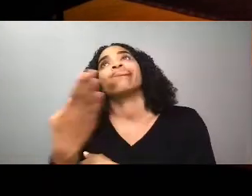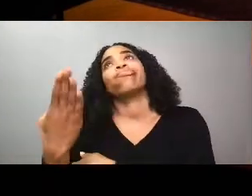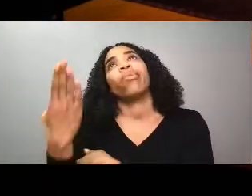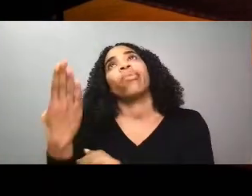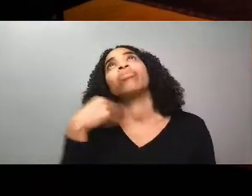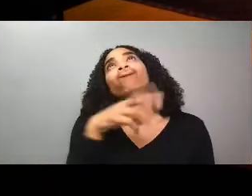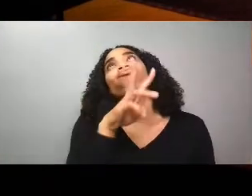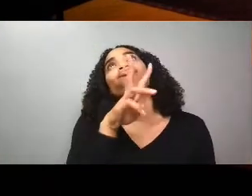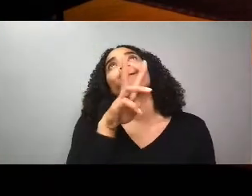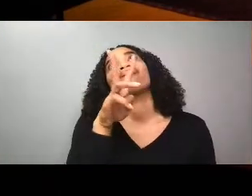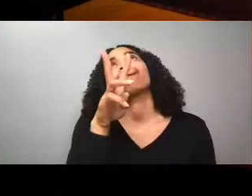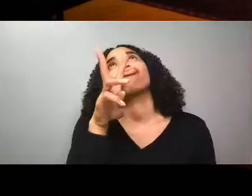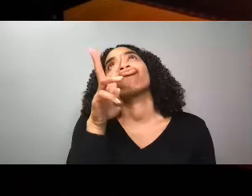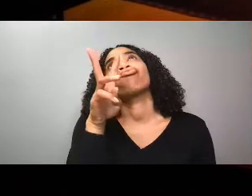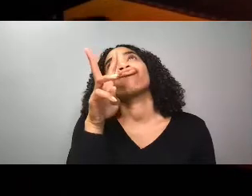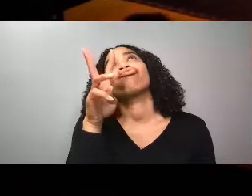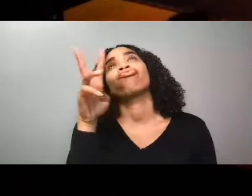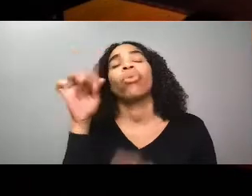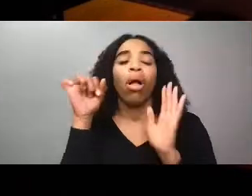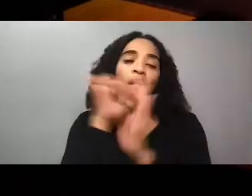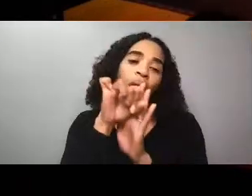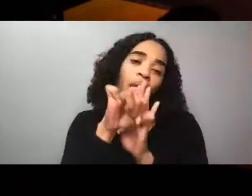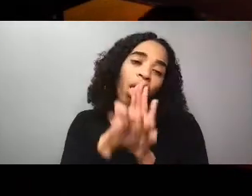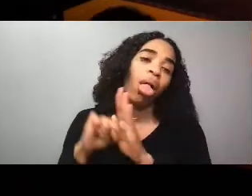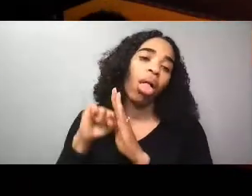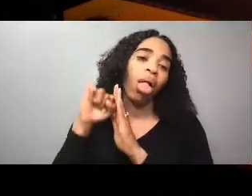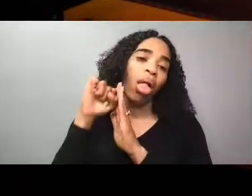go on?